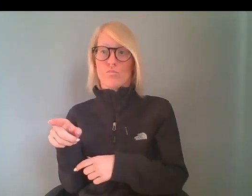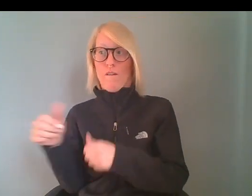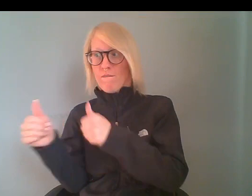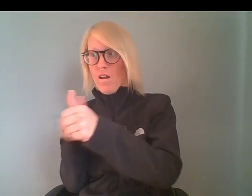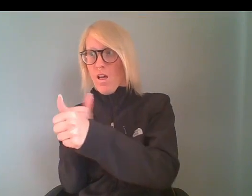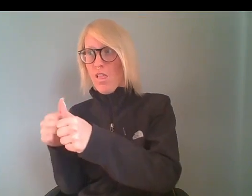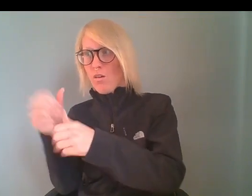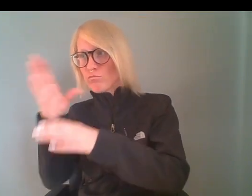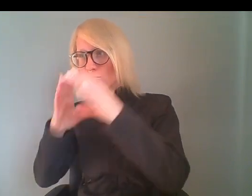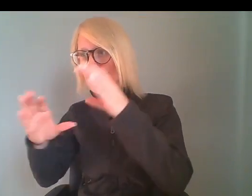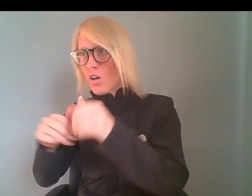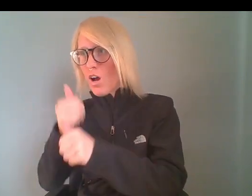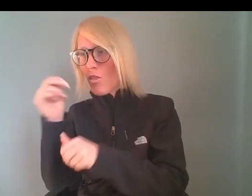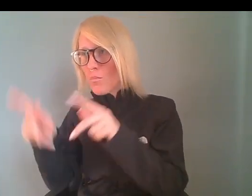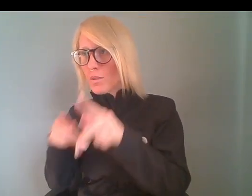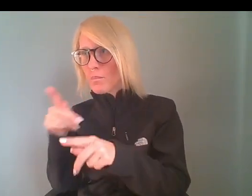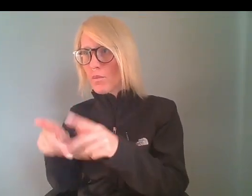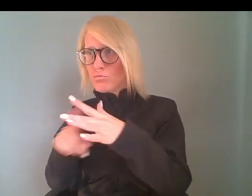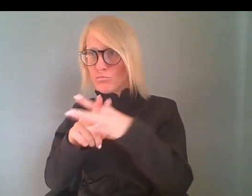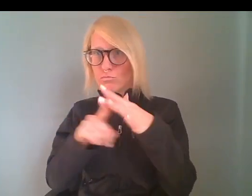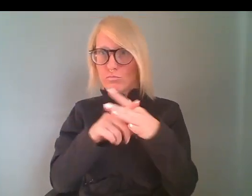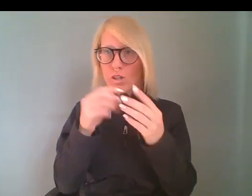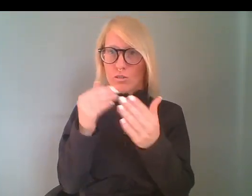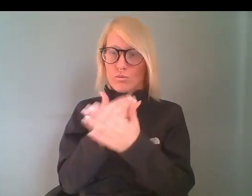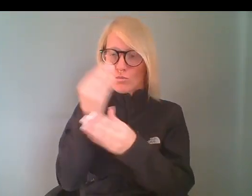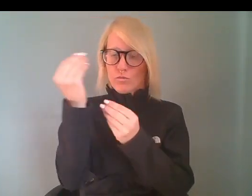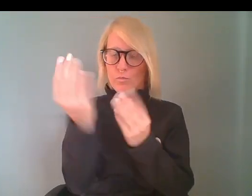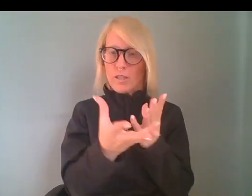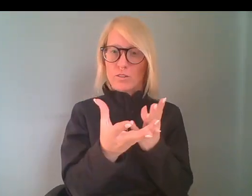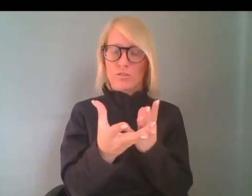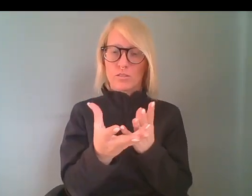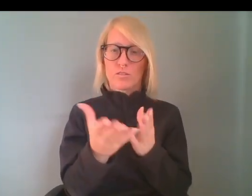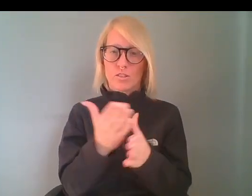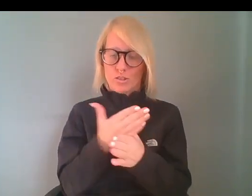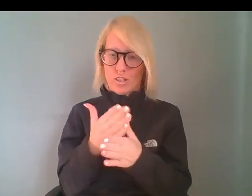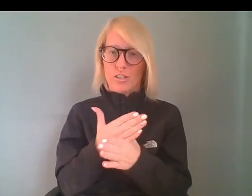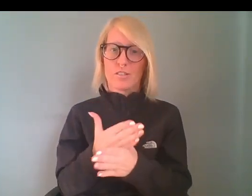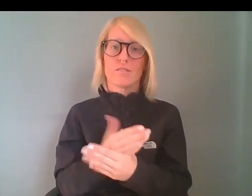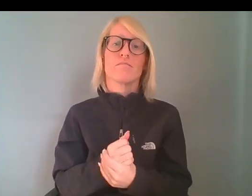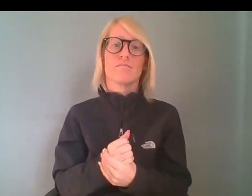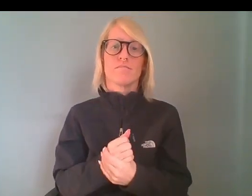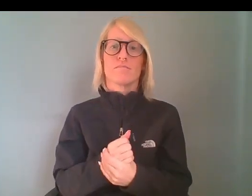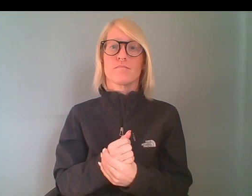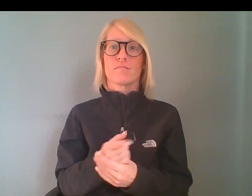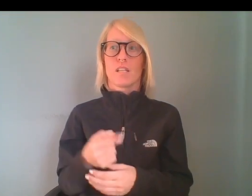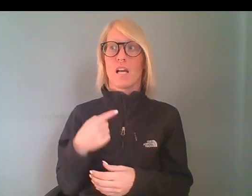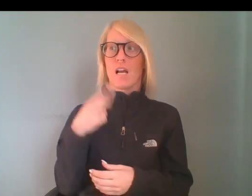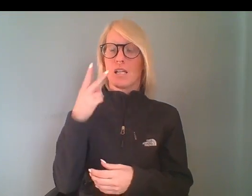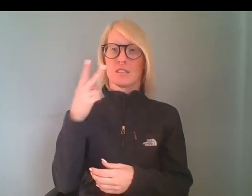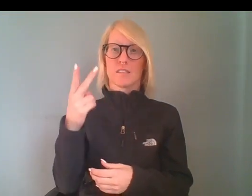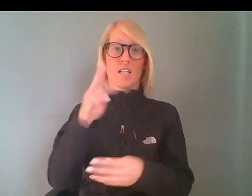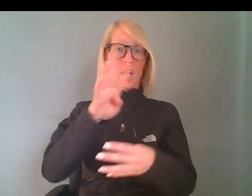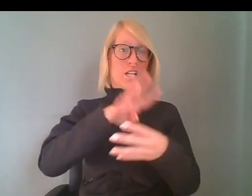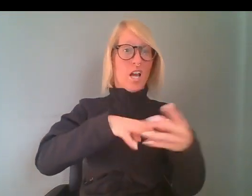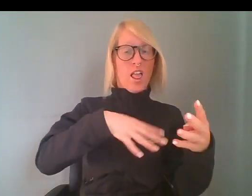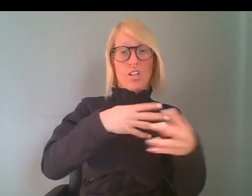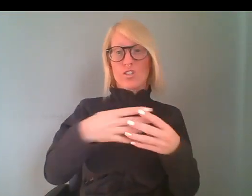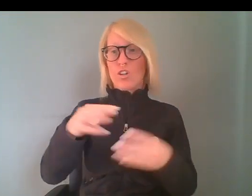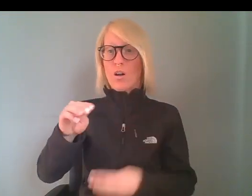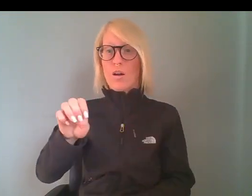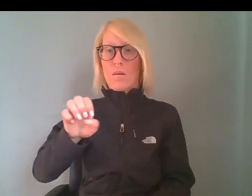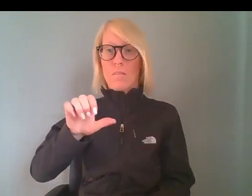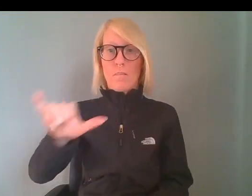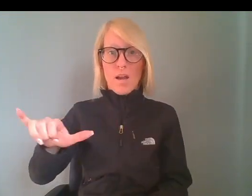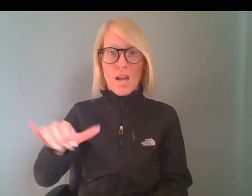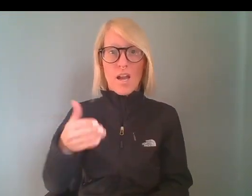is I'll, for example, Center for Women, they had their calendar of what's going on in May, so I wanted to retweet. I wanted to tell